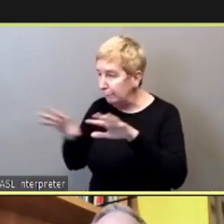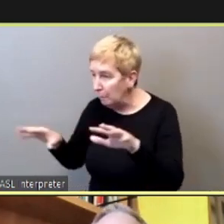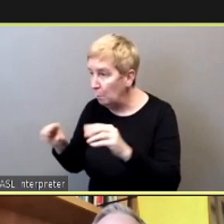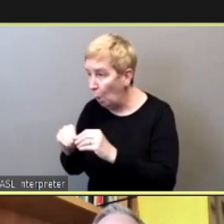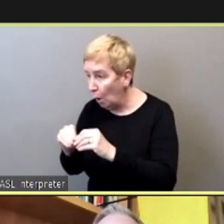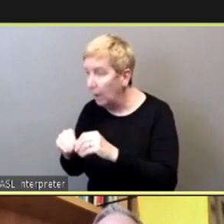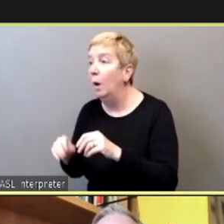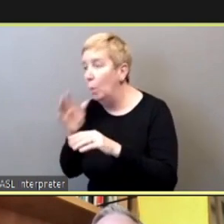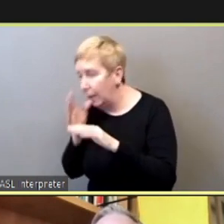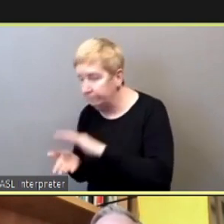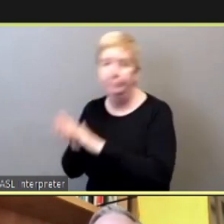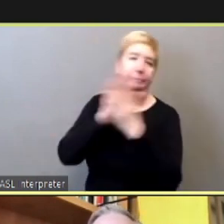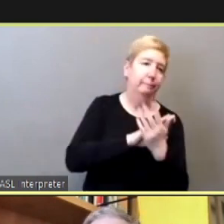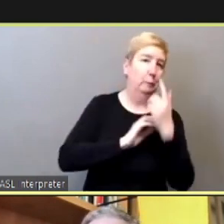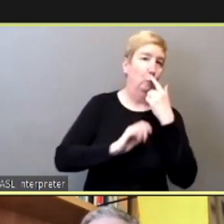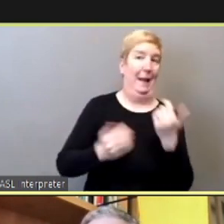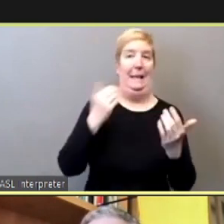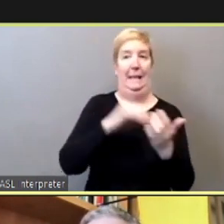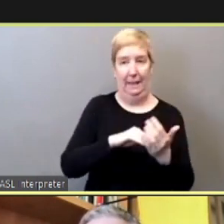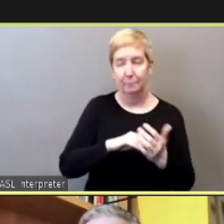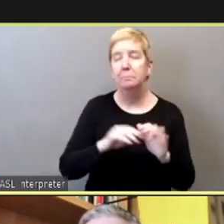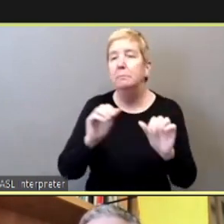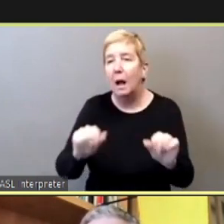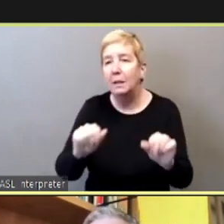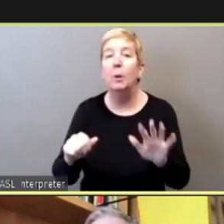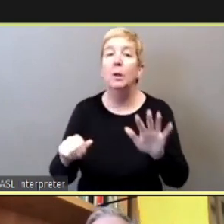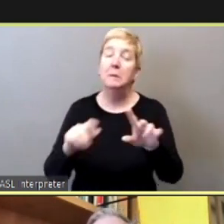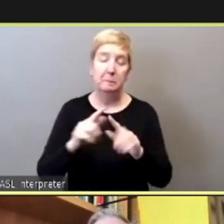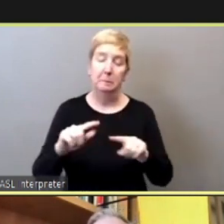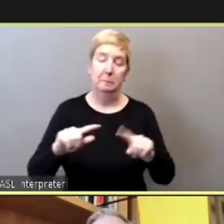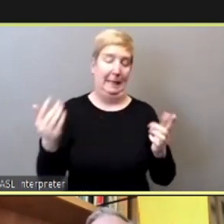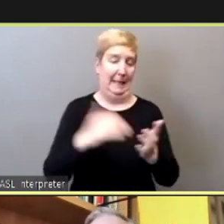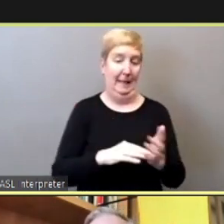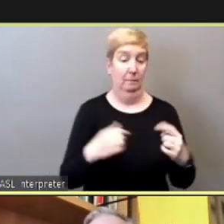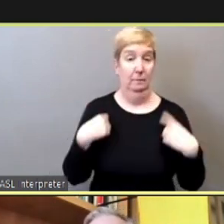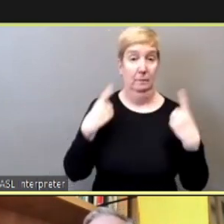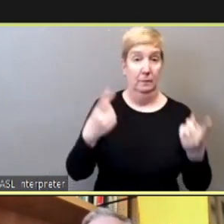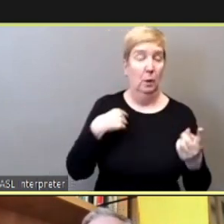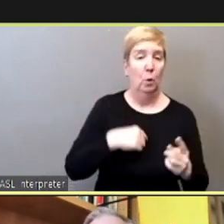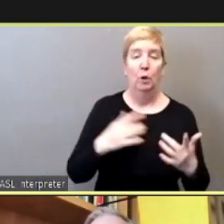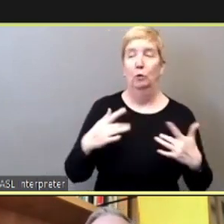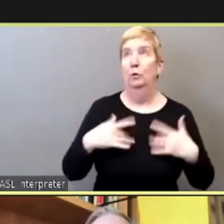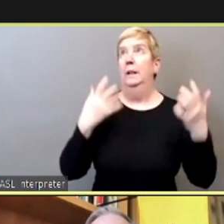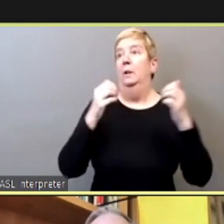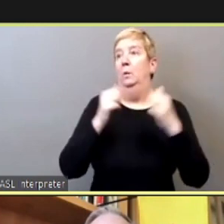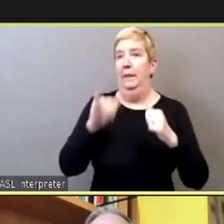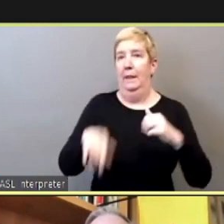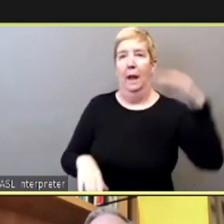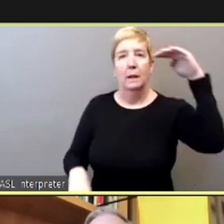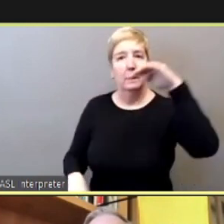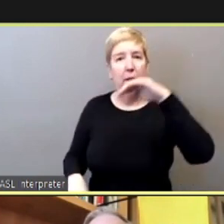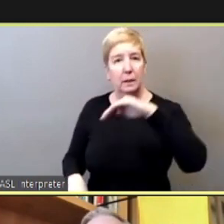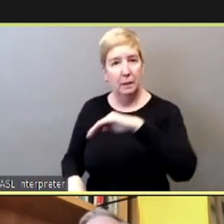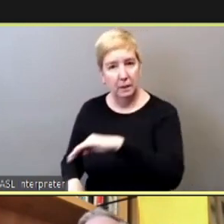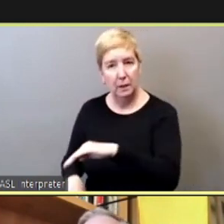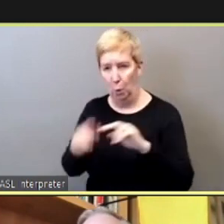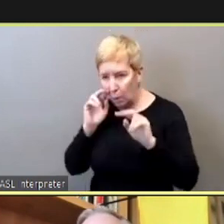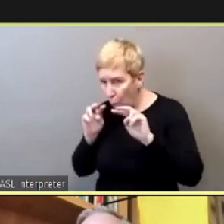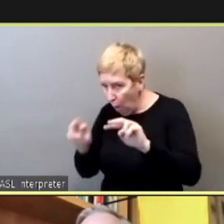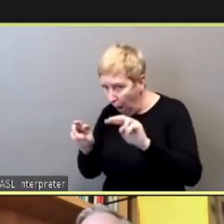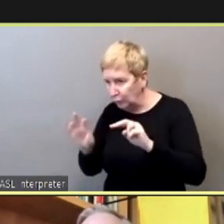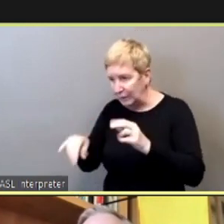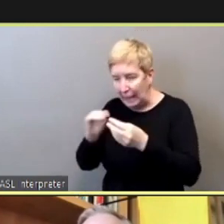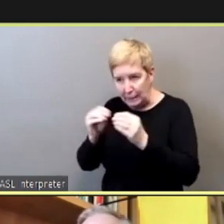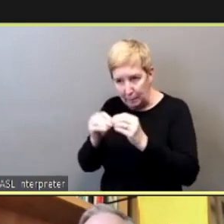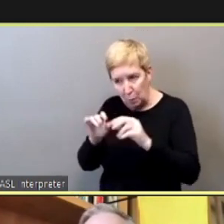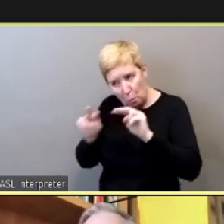higher. So again, very pleased with the downward trend, watching closely that relatively flat line. And as I say